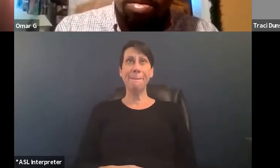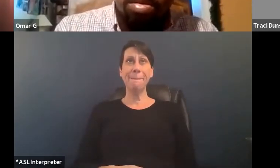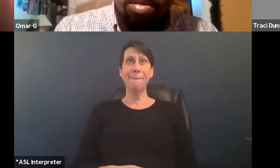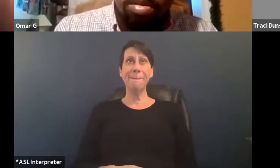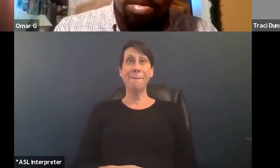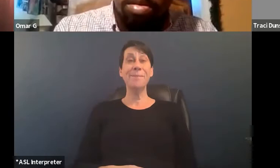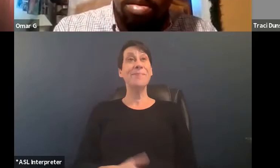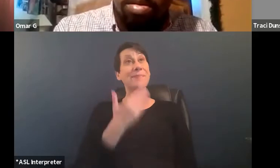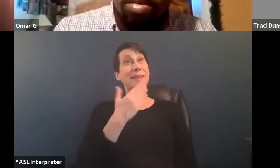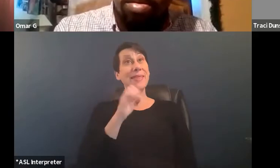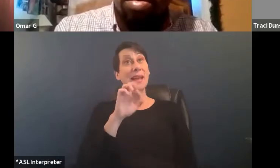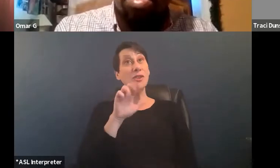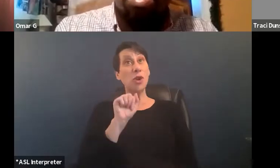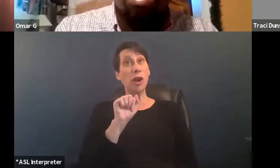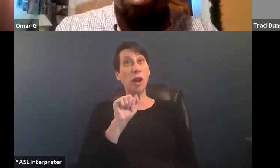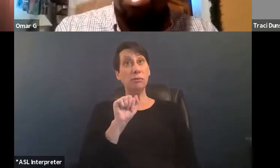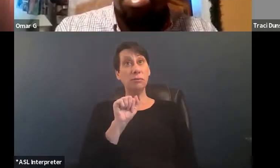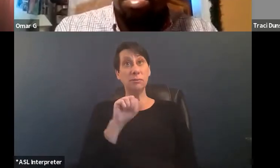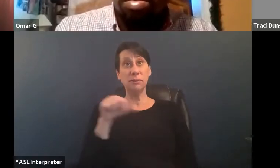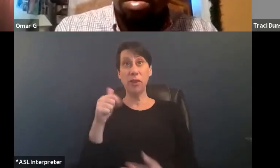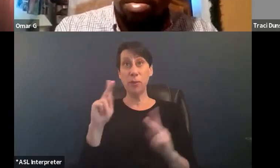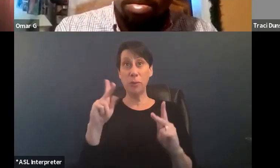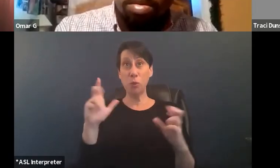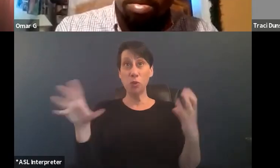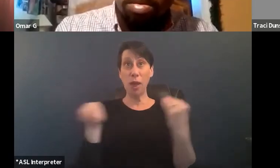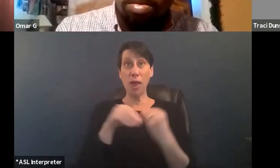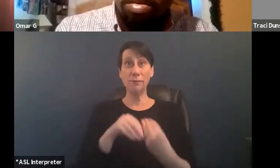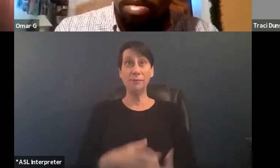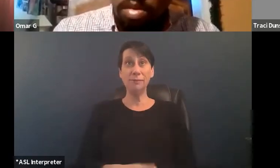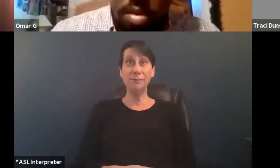Thanks, Laura. Anyone else want to jump in on that?